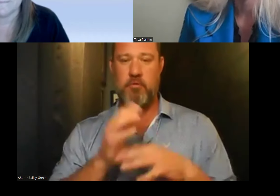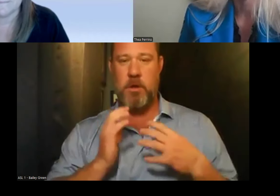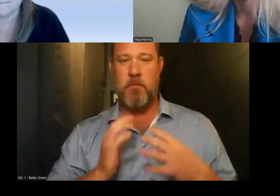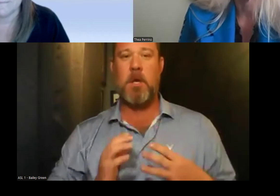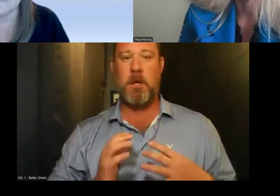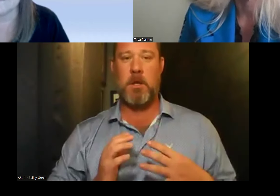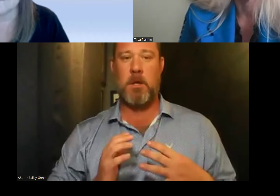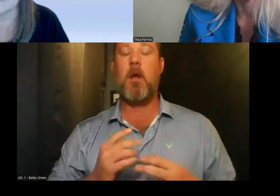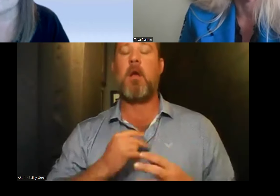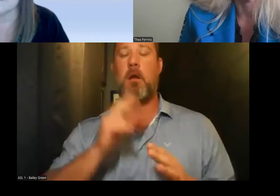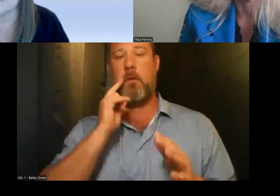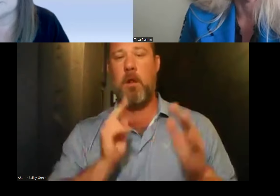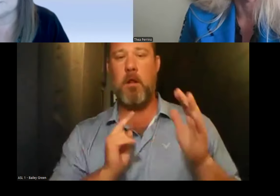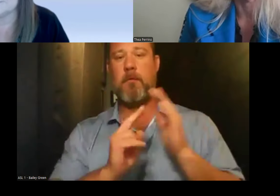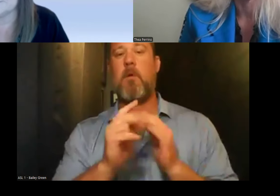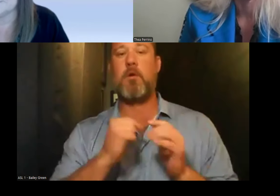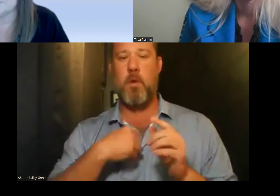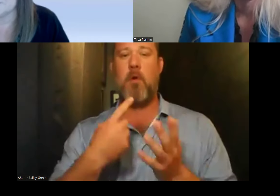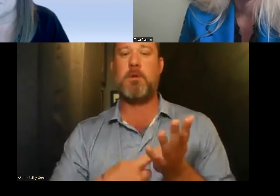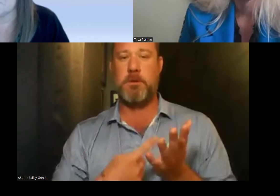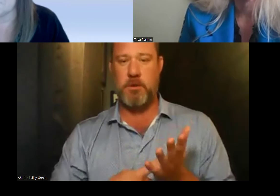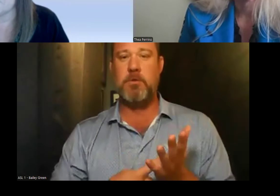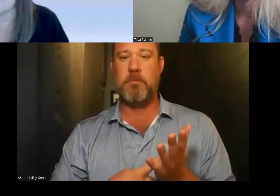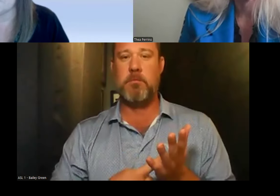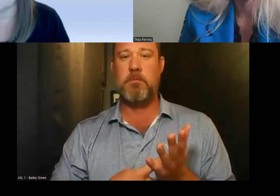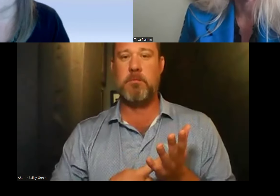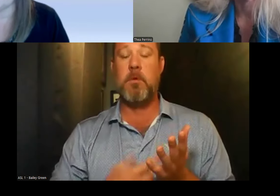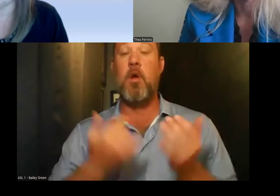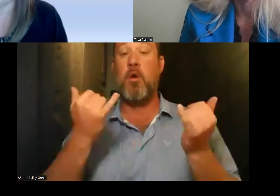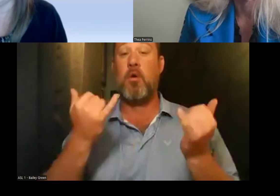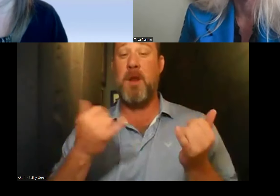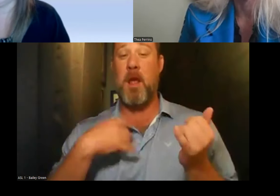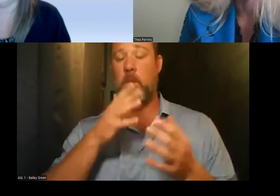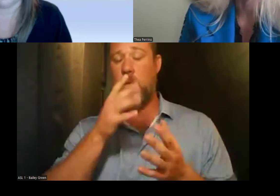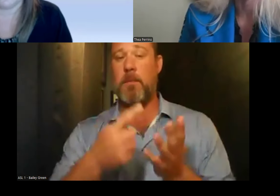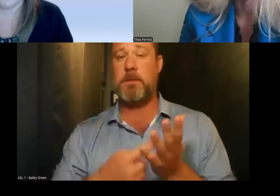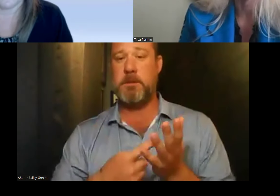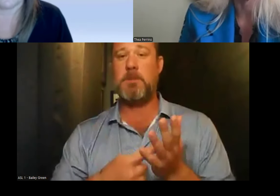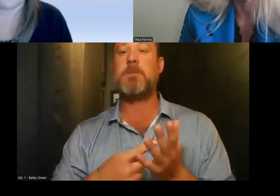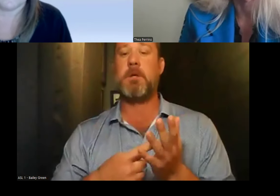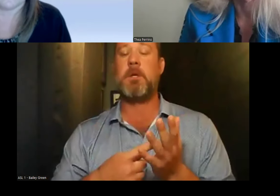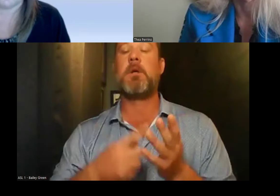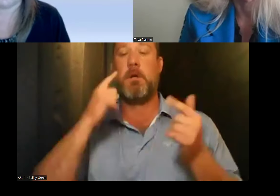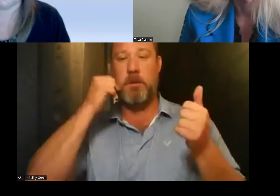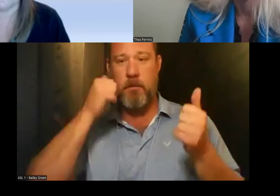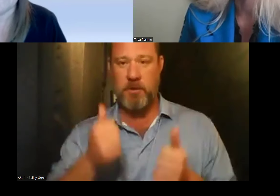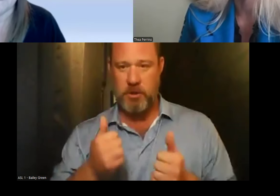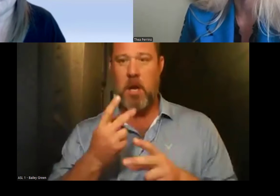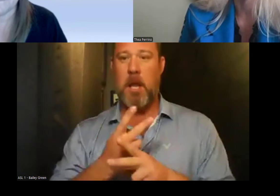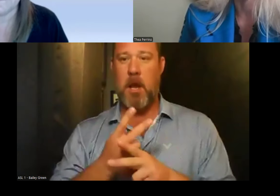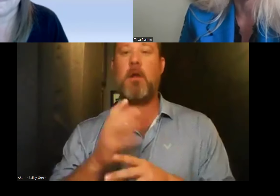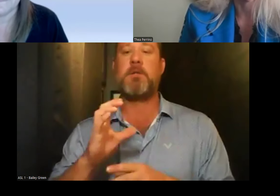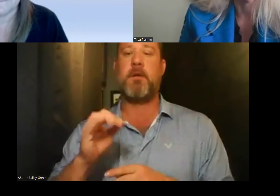and we're really looking forward to our discussion. And today we will be discussing dementia care in RCFEs